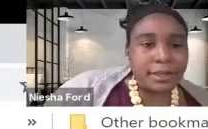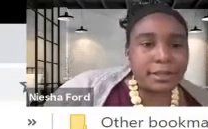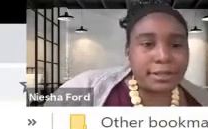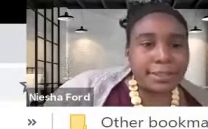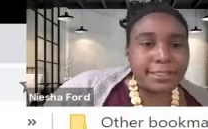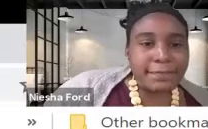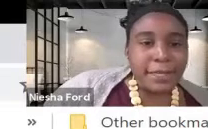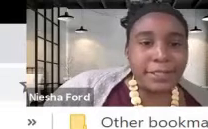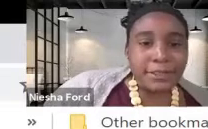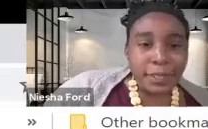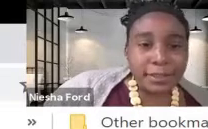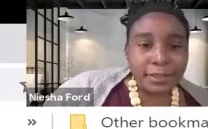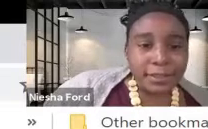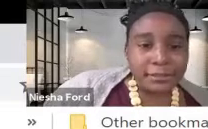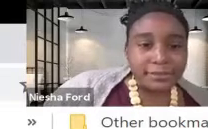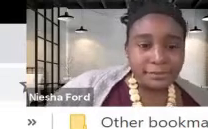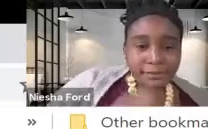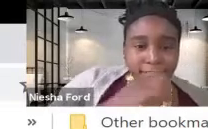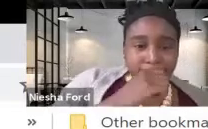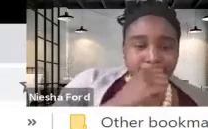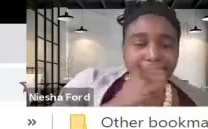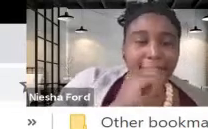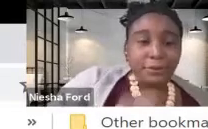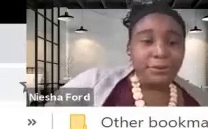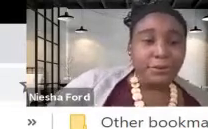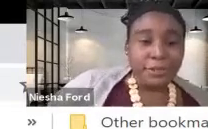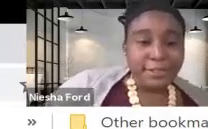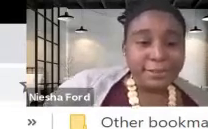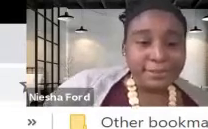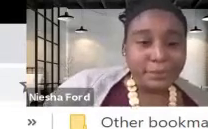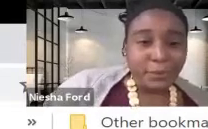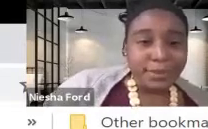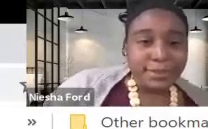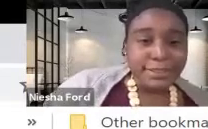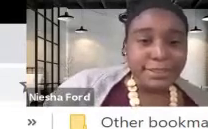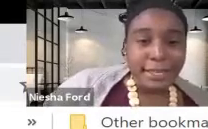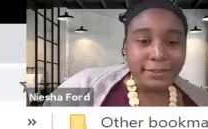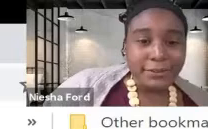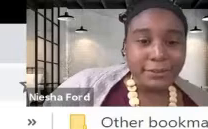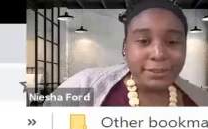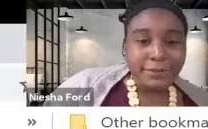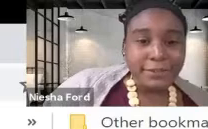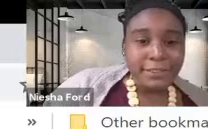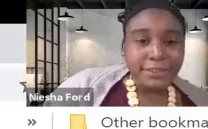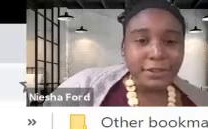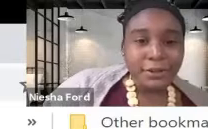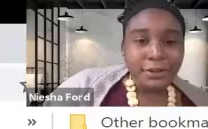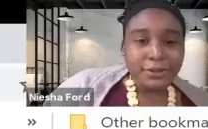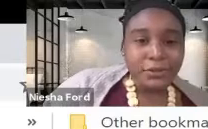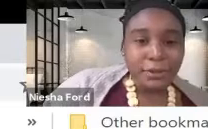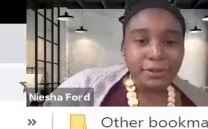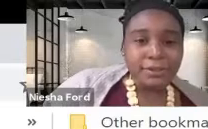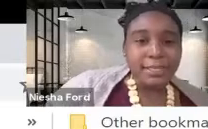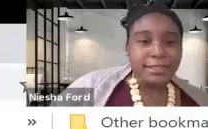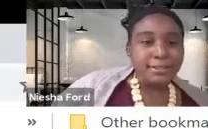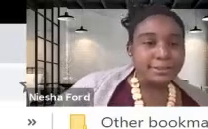all right. I see Venezuela, South Korea, Seattle, San Francisco,